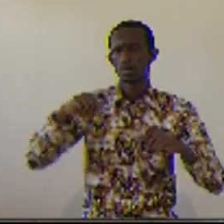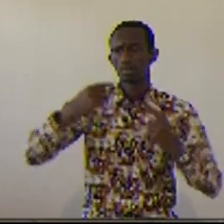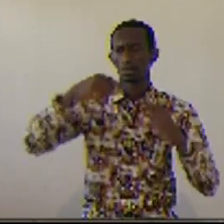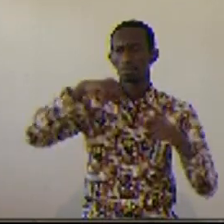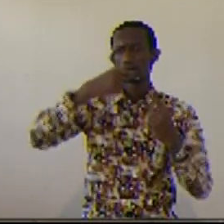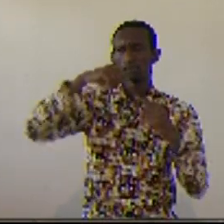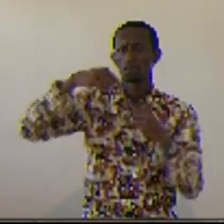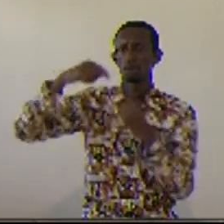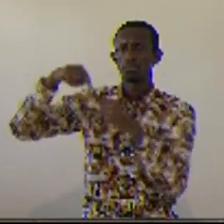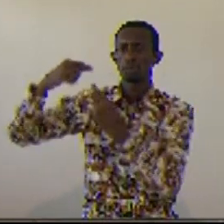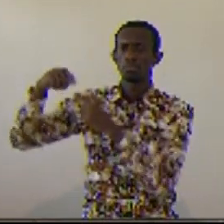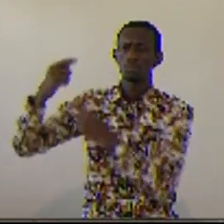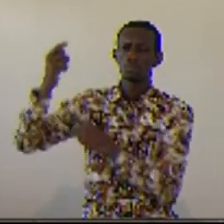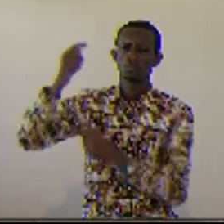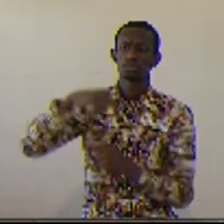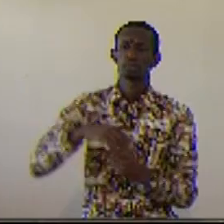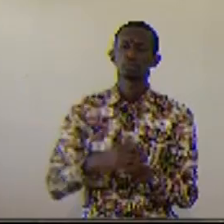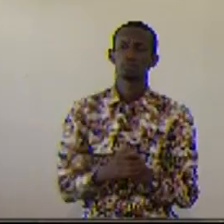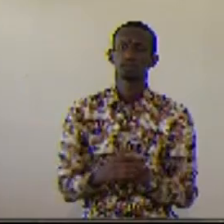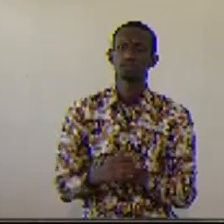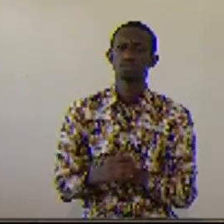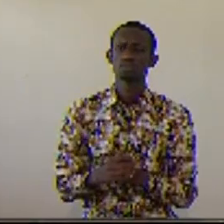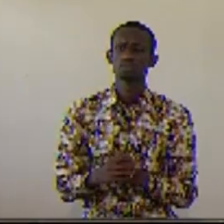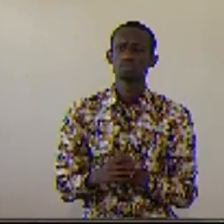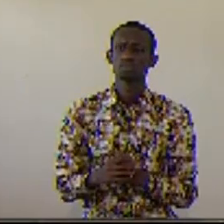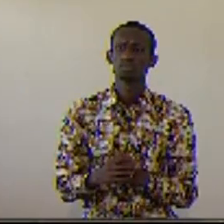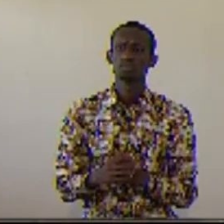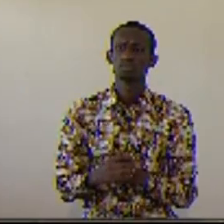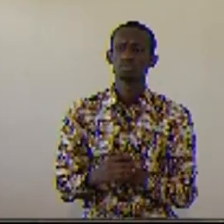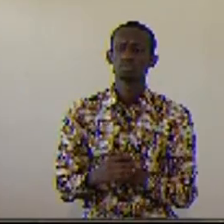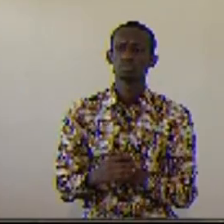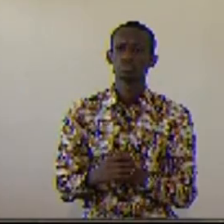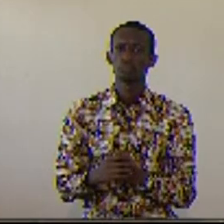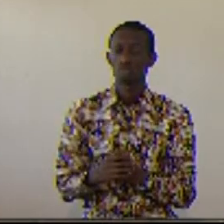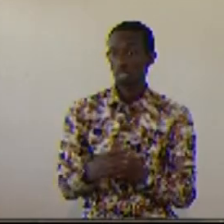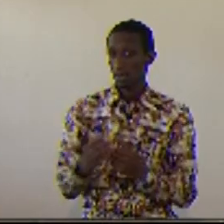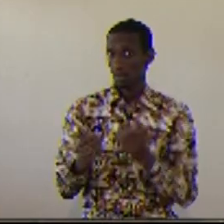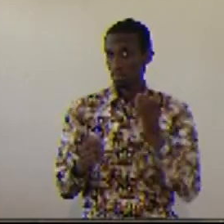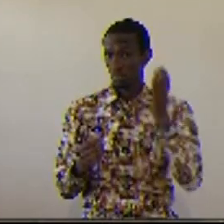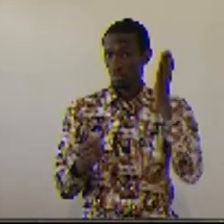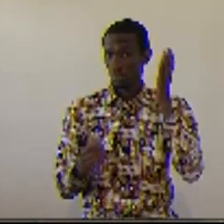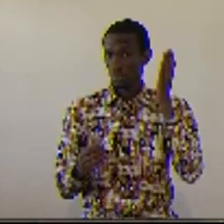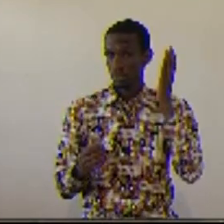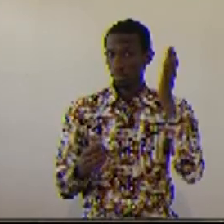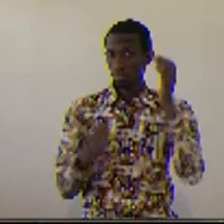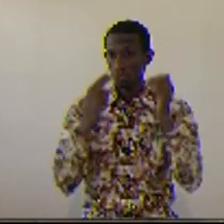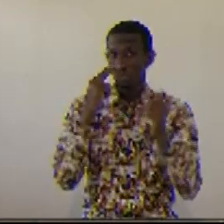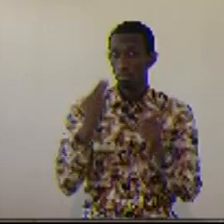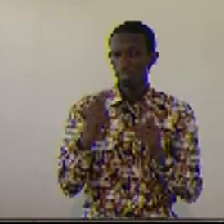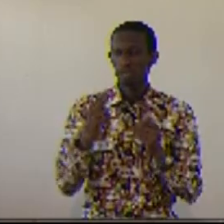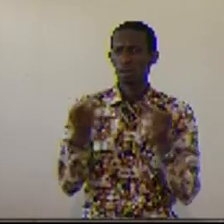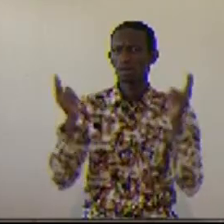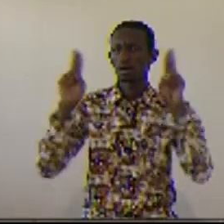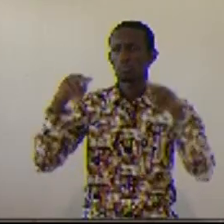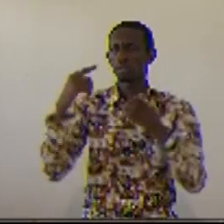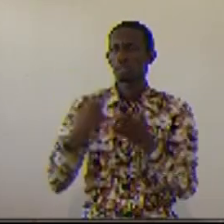So there is an overlap that goes like this. This one and this one as well, you see what happens? They are